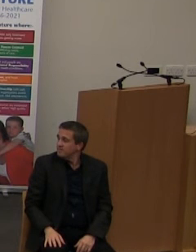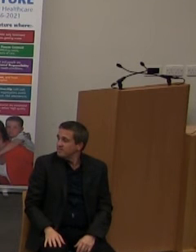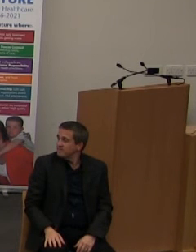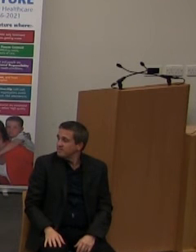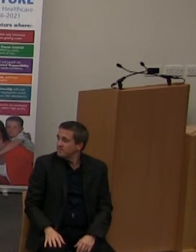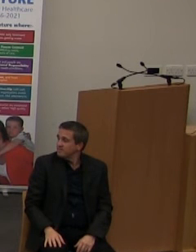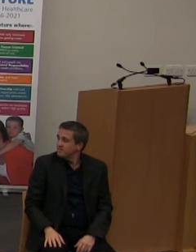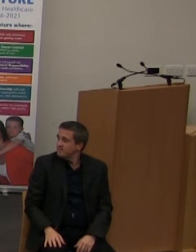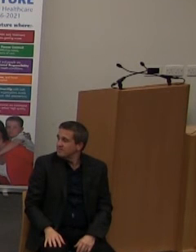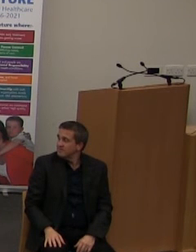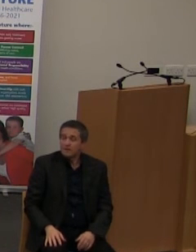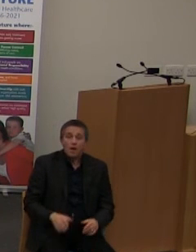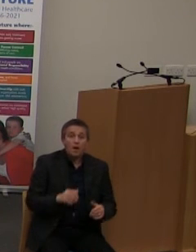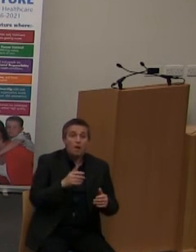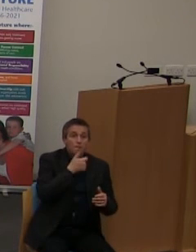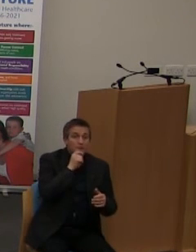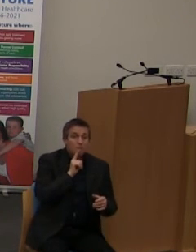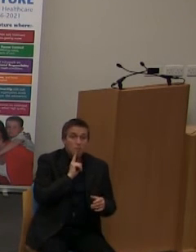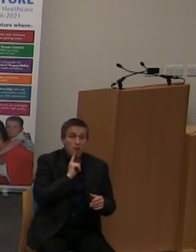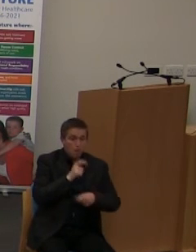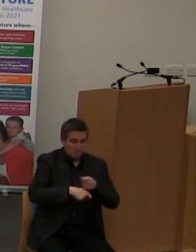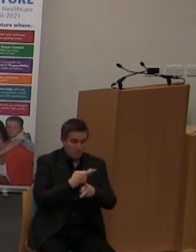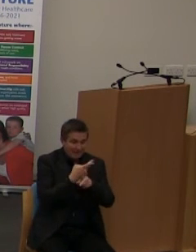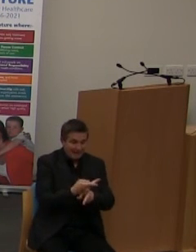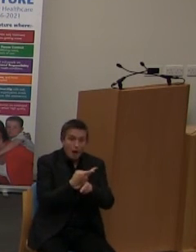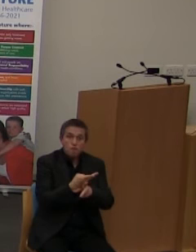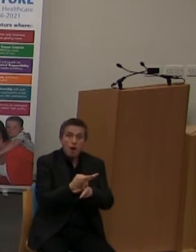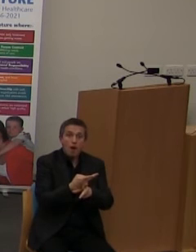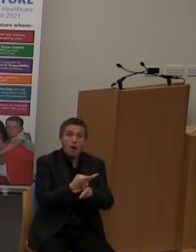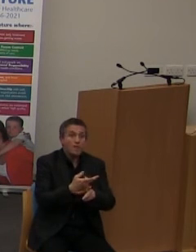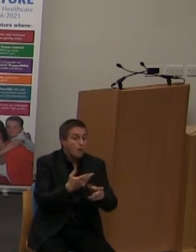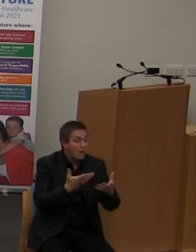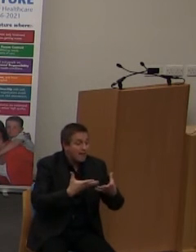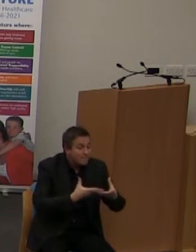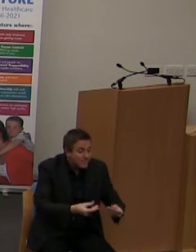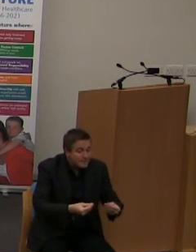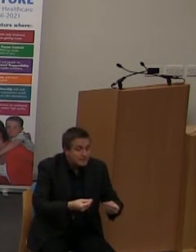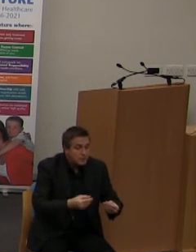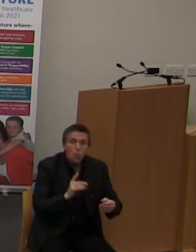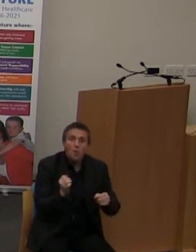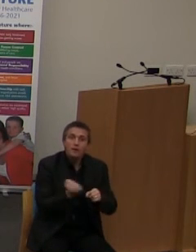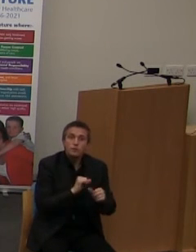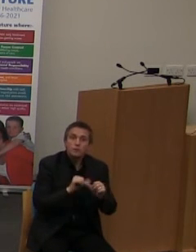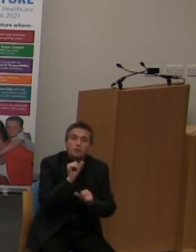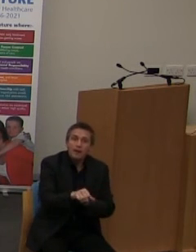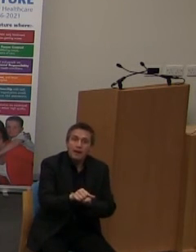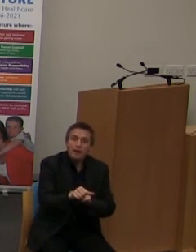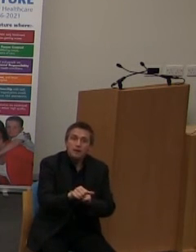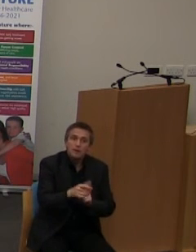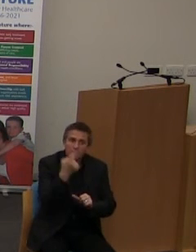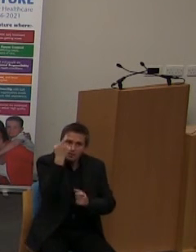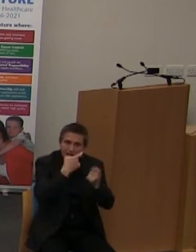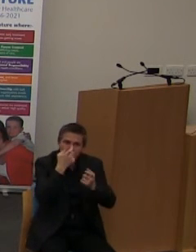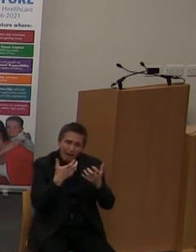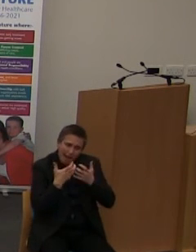people's caring experience ends and how they cope with that as well, and about how we make sure that that's seamless for them, and how we can help people